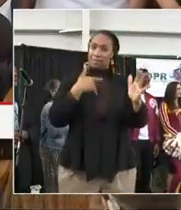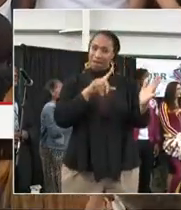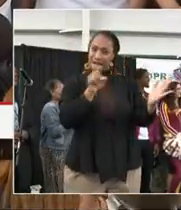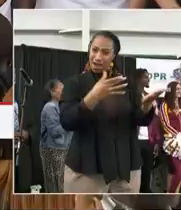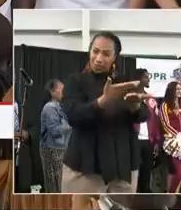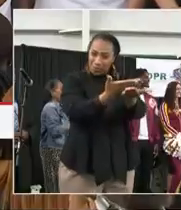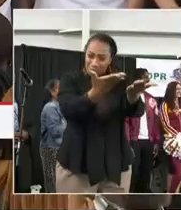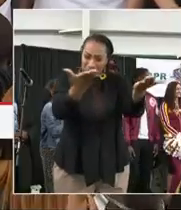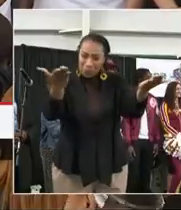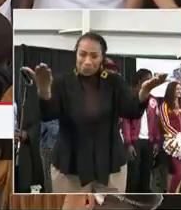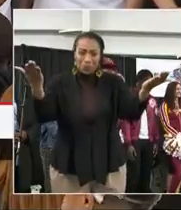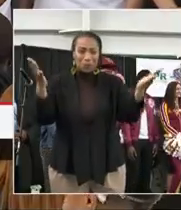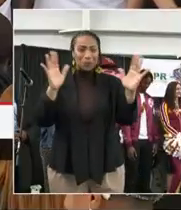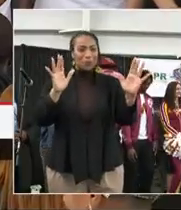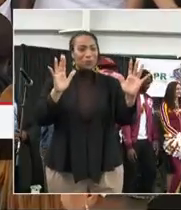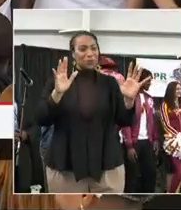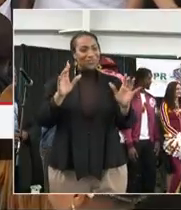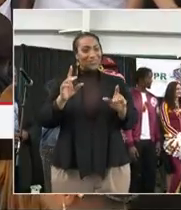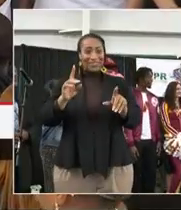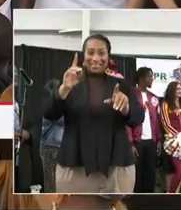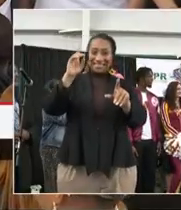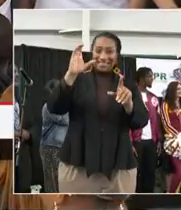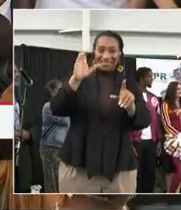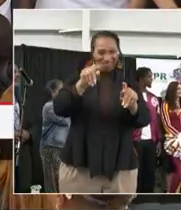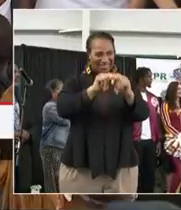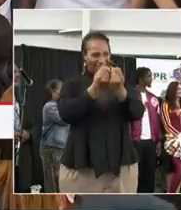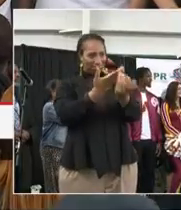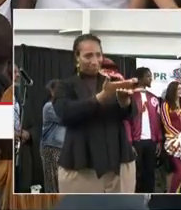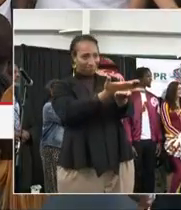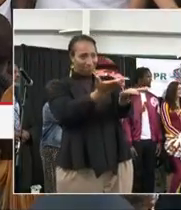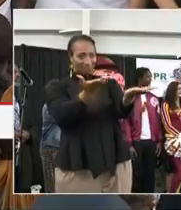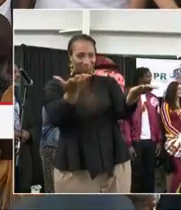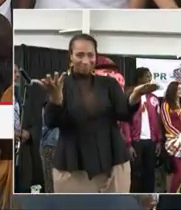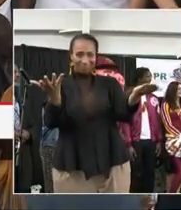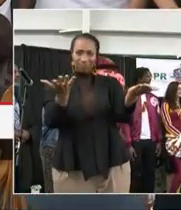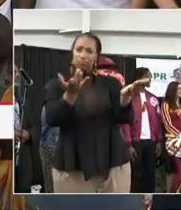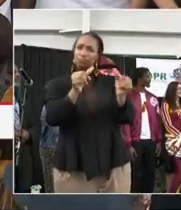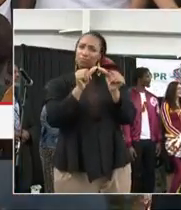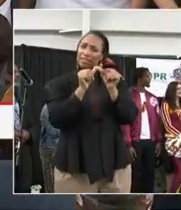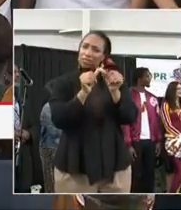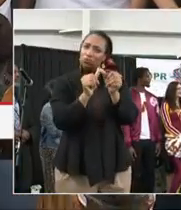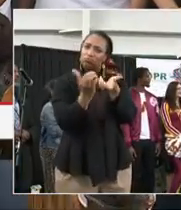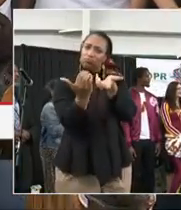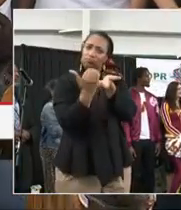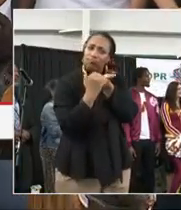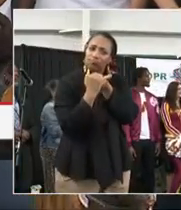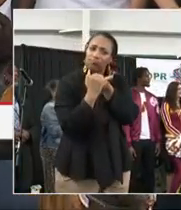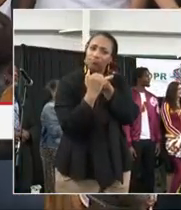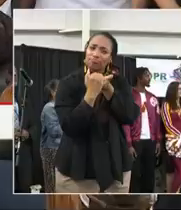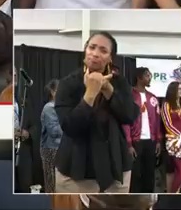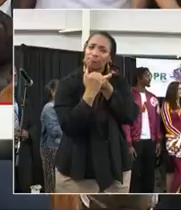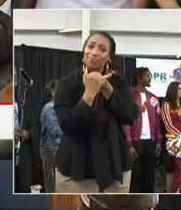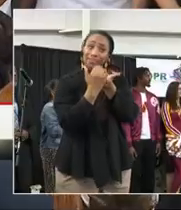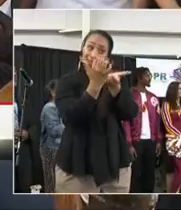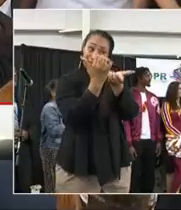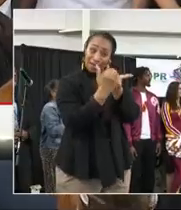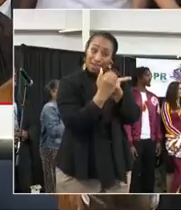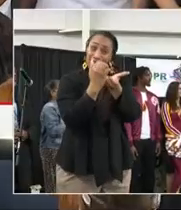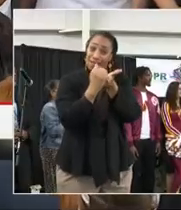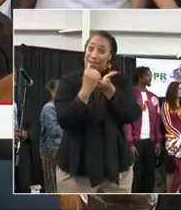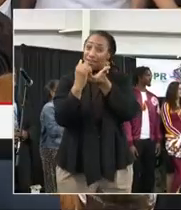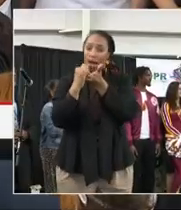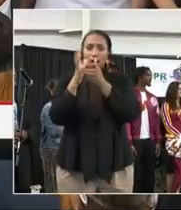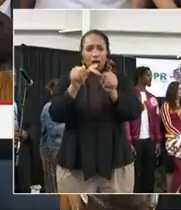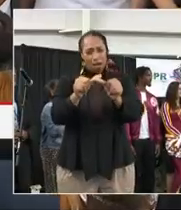Team DC, to stick with us, keep making us proud, and together, no matter